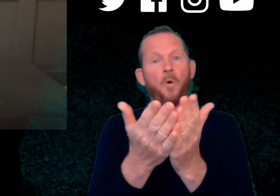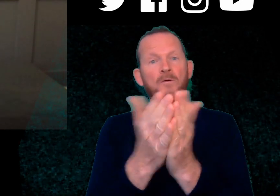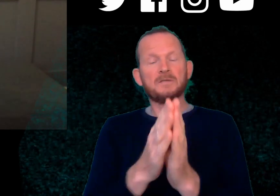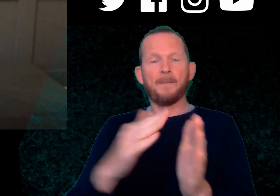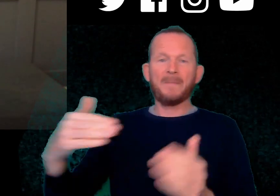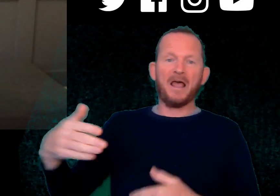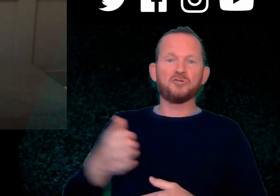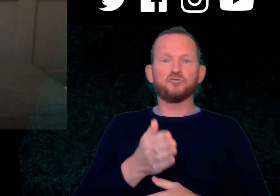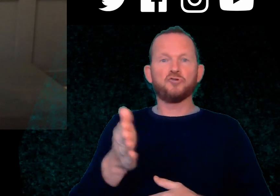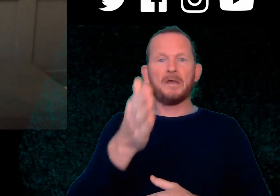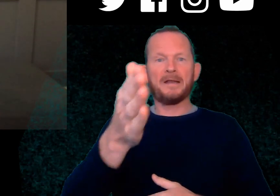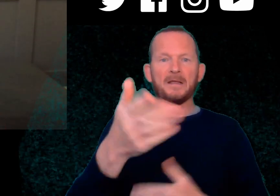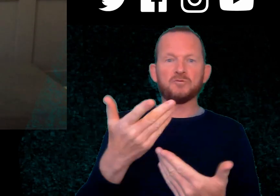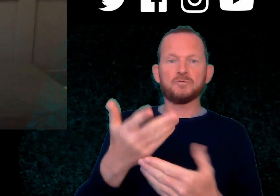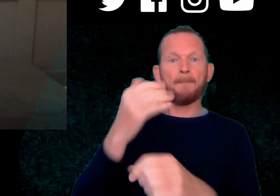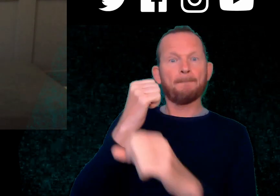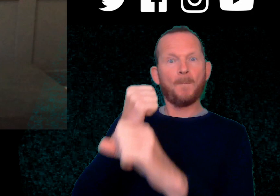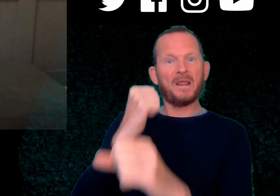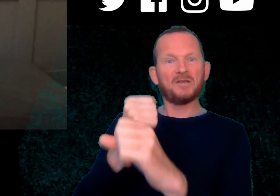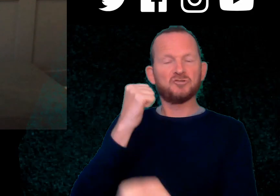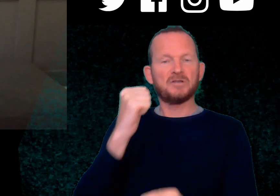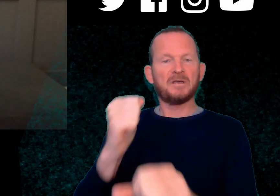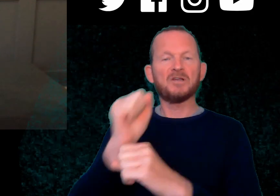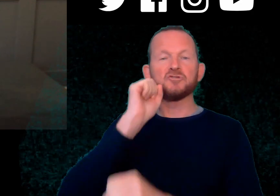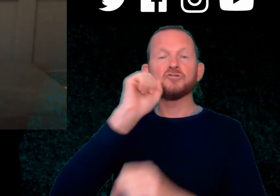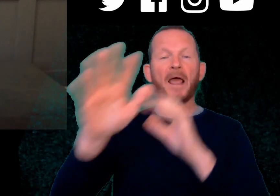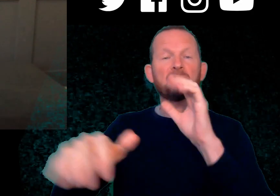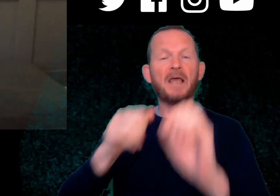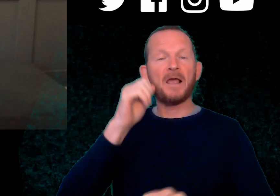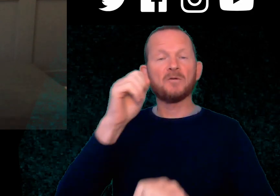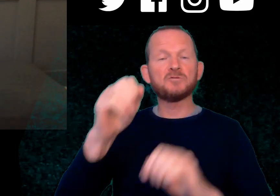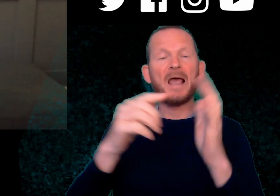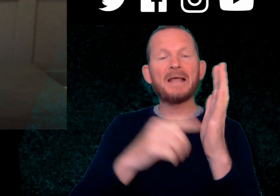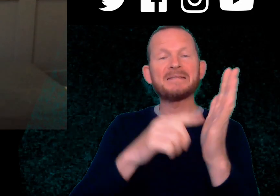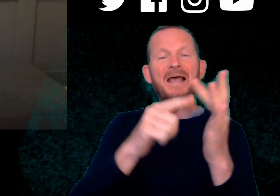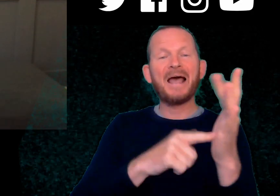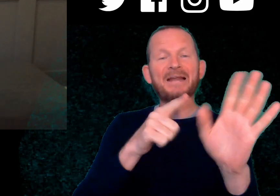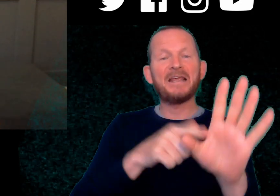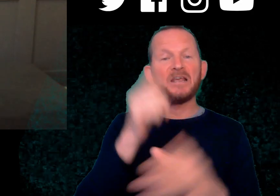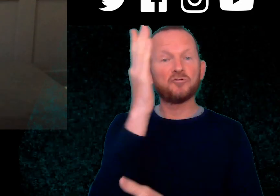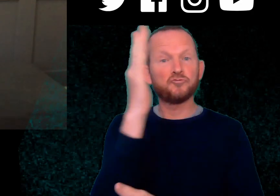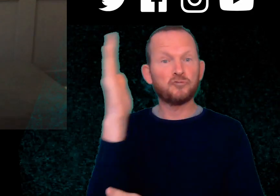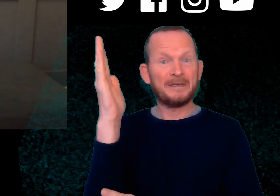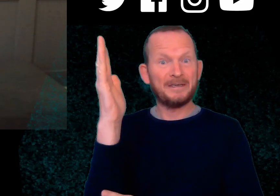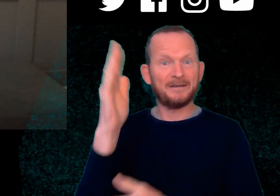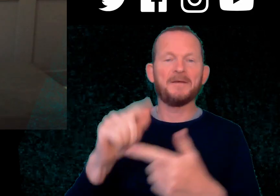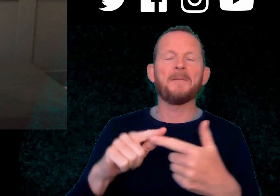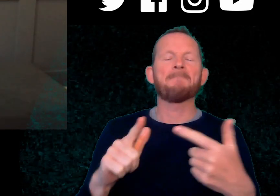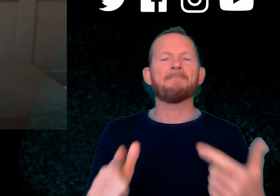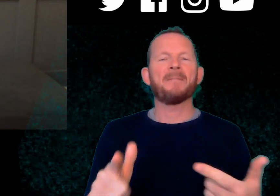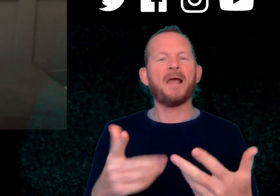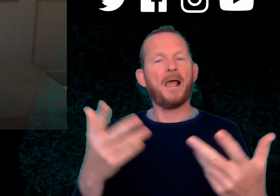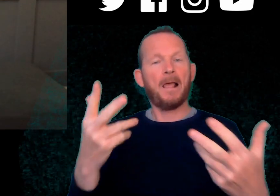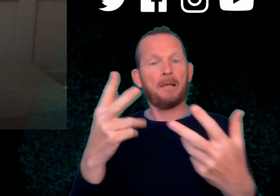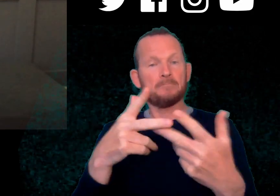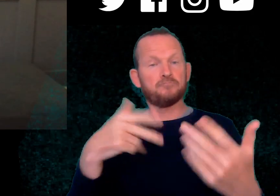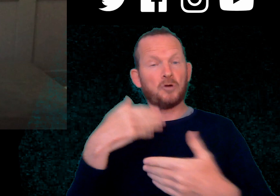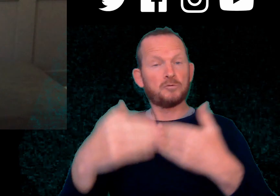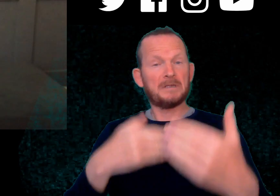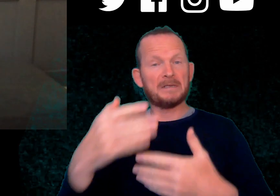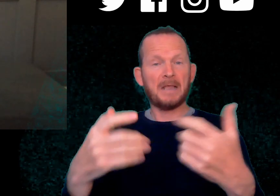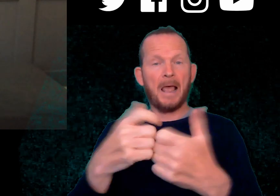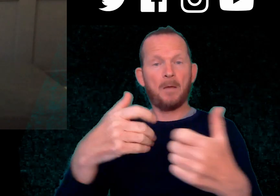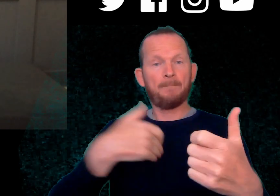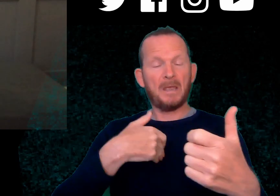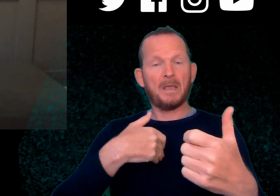towards publication, which is the stage I'm at now. Shout out to Tiny Tree. And in this video I wanted to talk about the process I worked through to actually